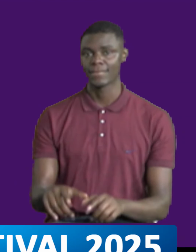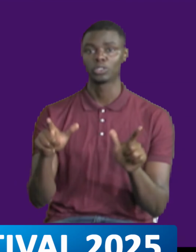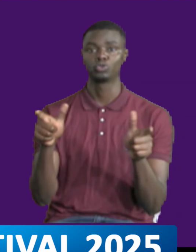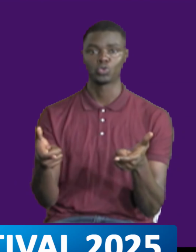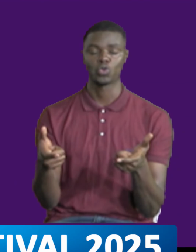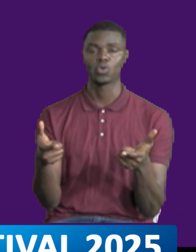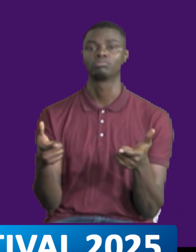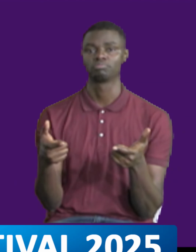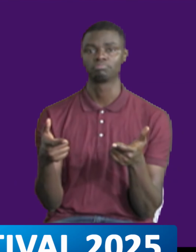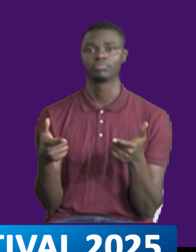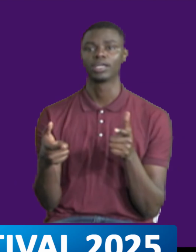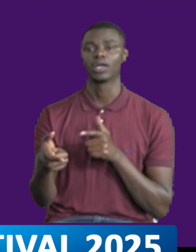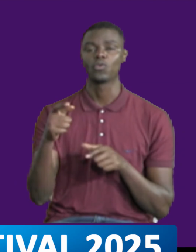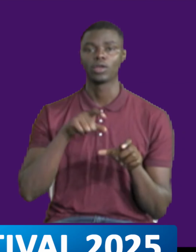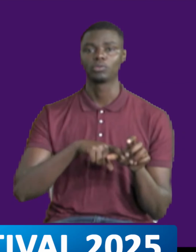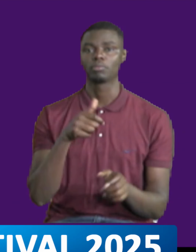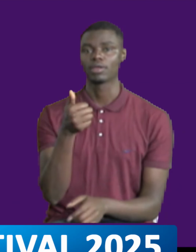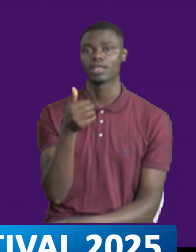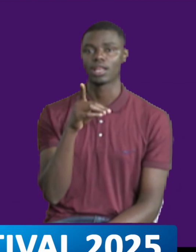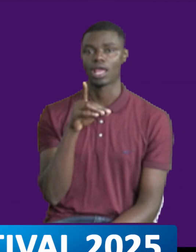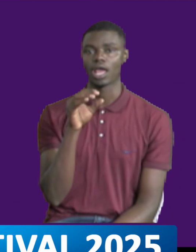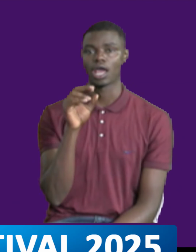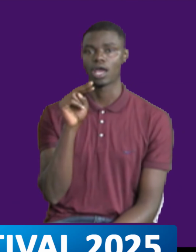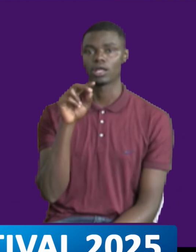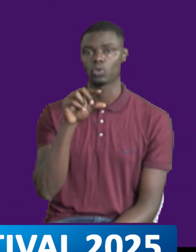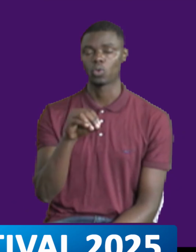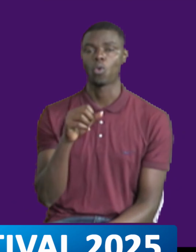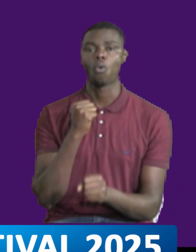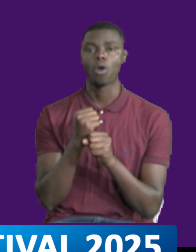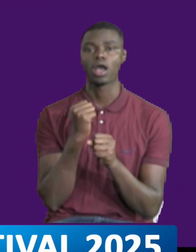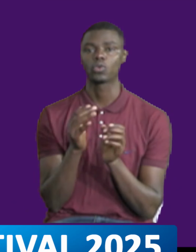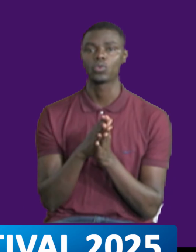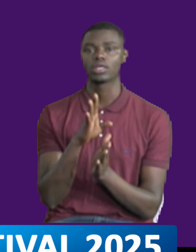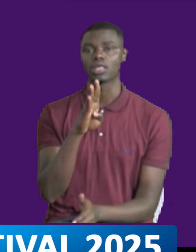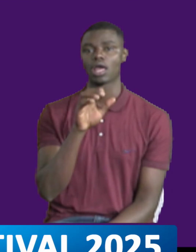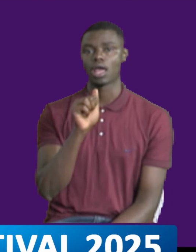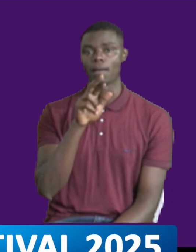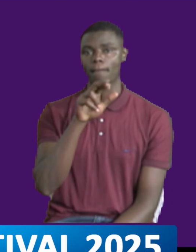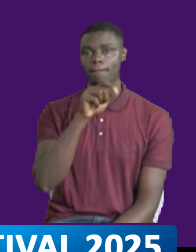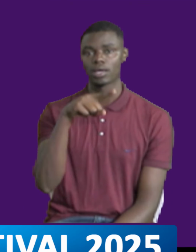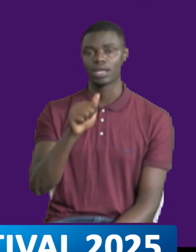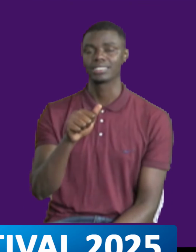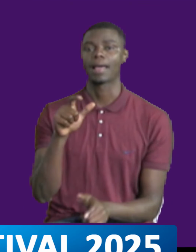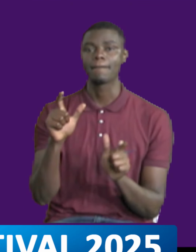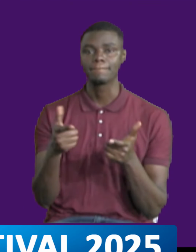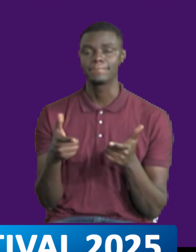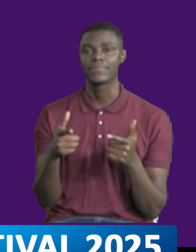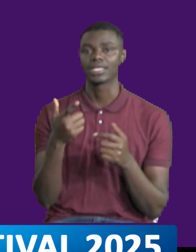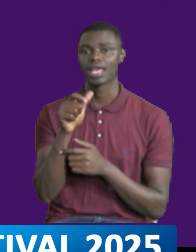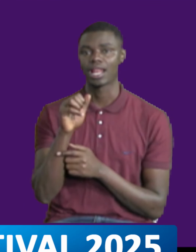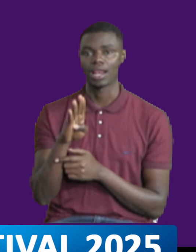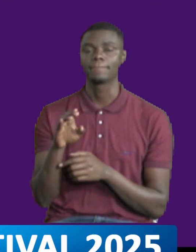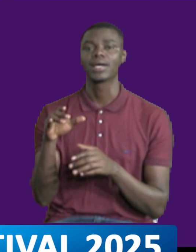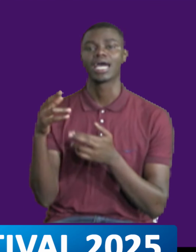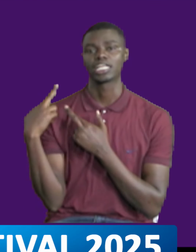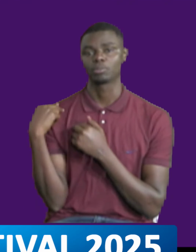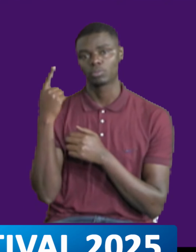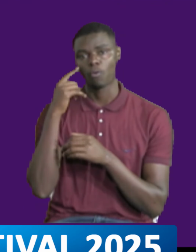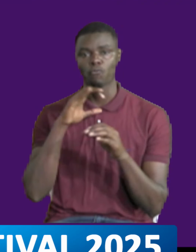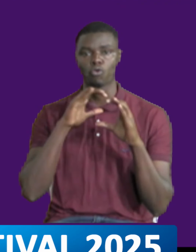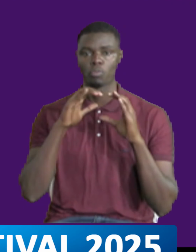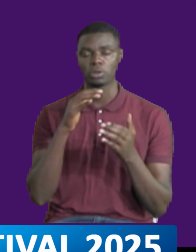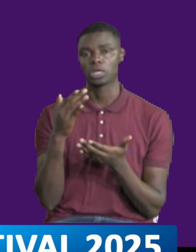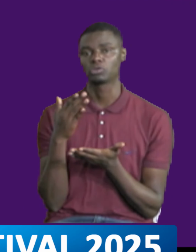we are with Adongo Cynthia. She works with Baraza Media Lab. She's in charge of their communications department, and we